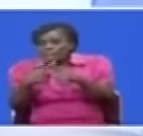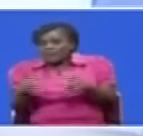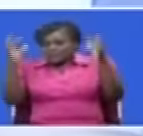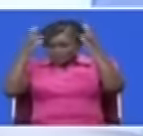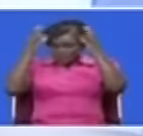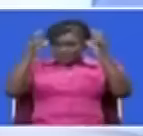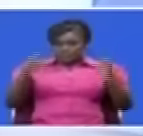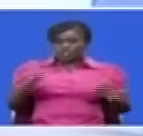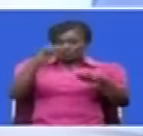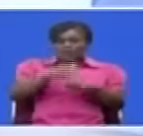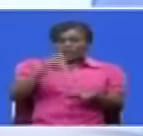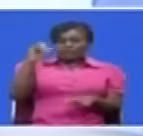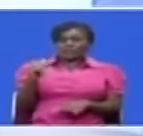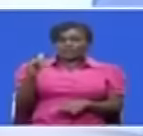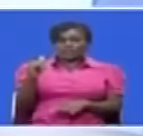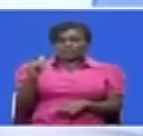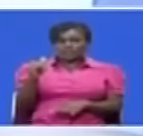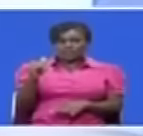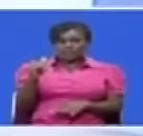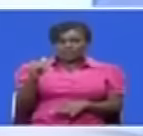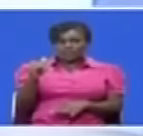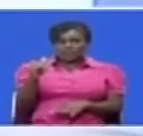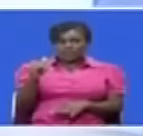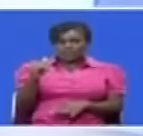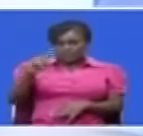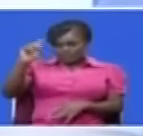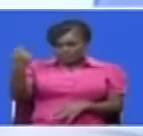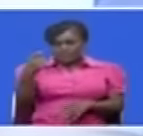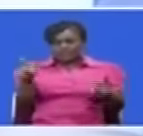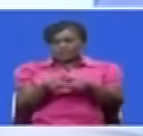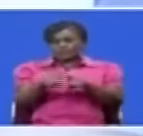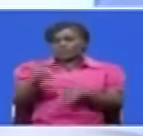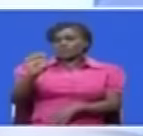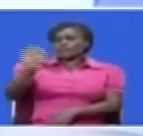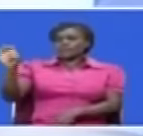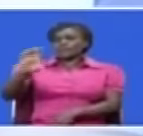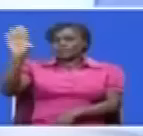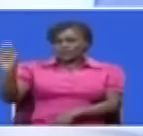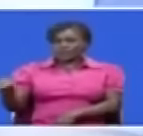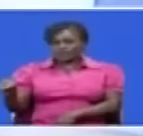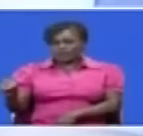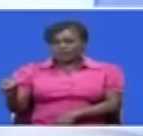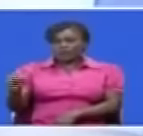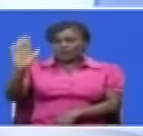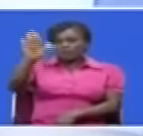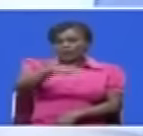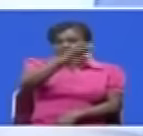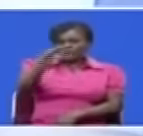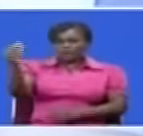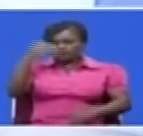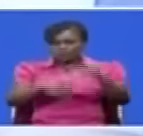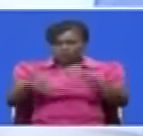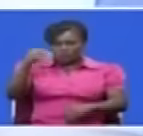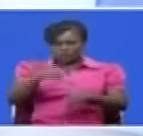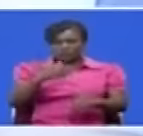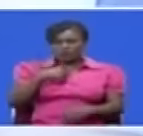decisions that will affect the matrix here in Kenya and in East Africa. The Somali parliament voting almost to a man to